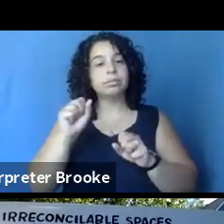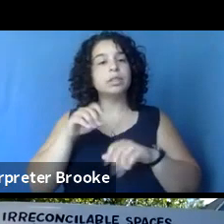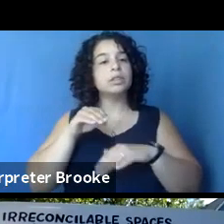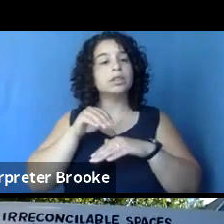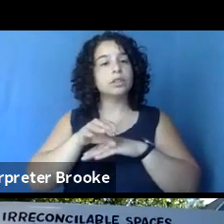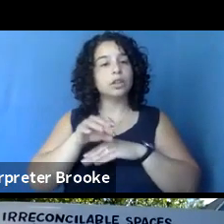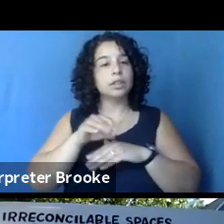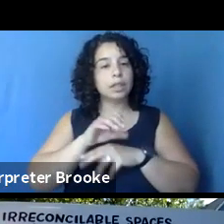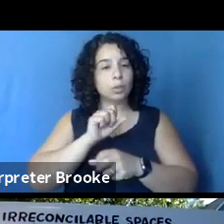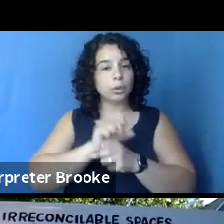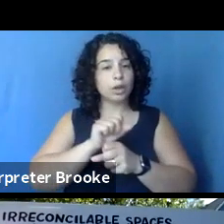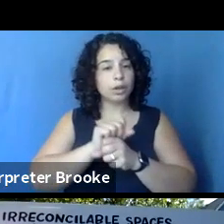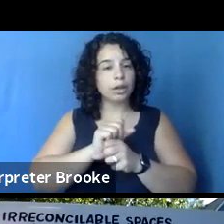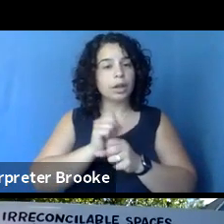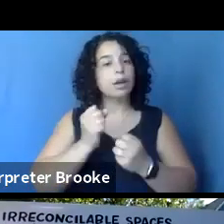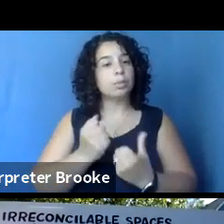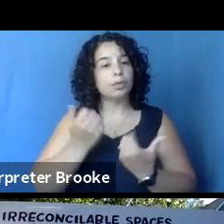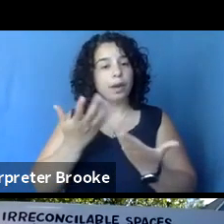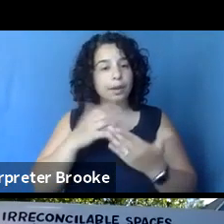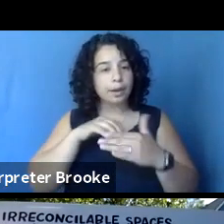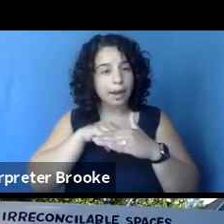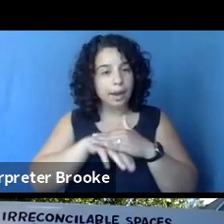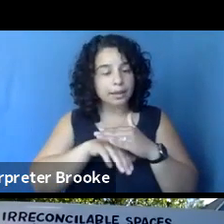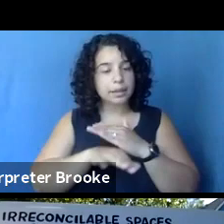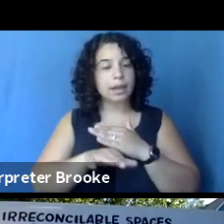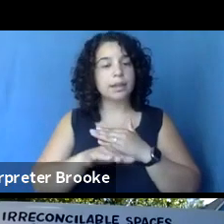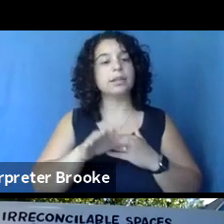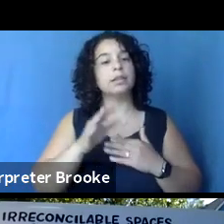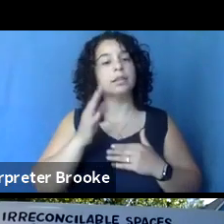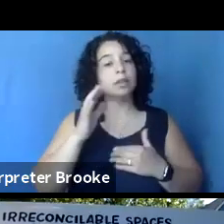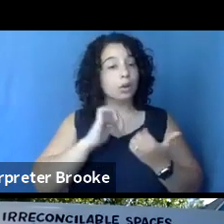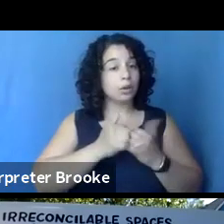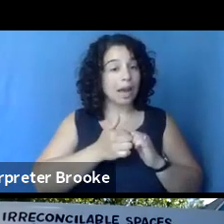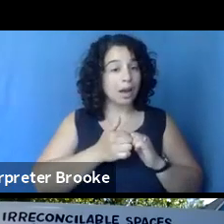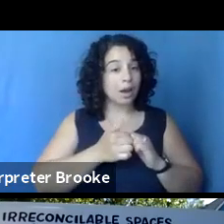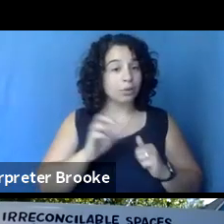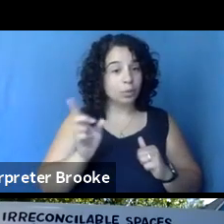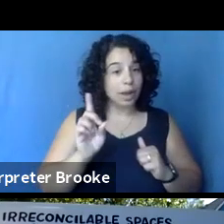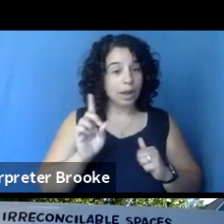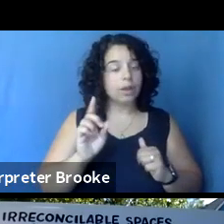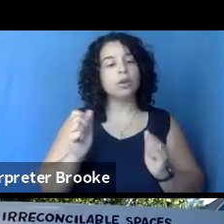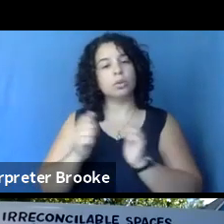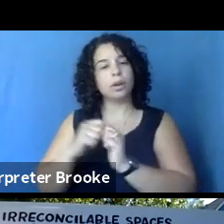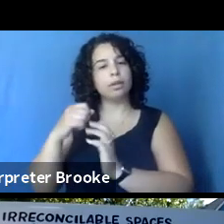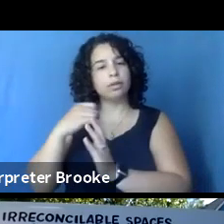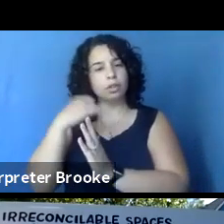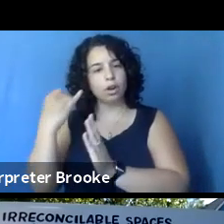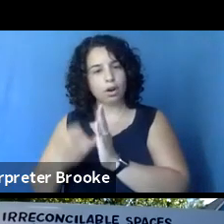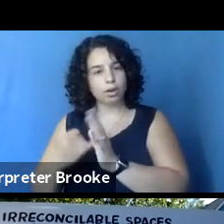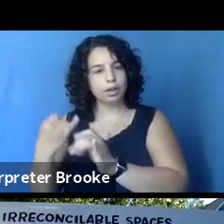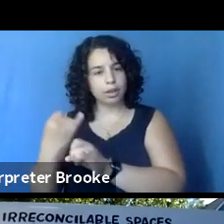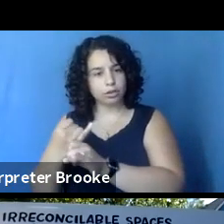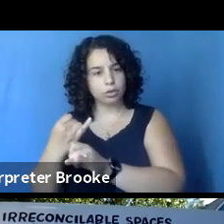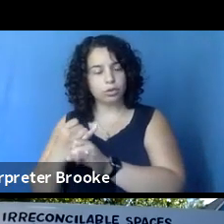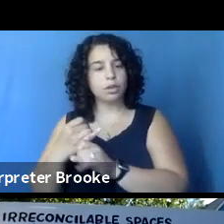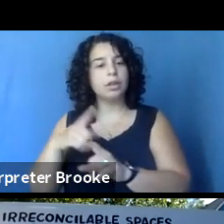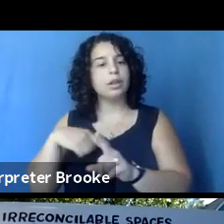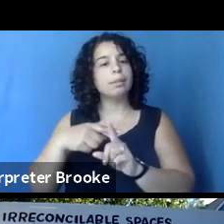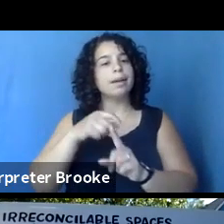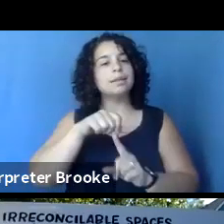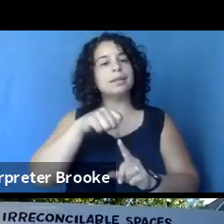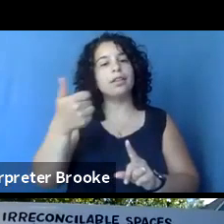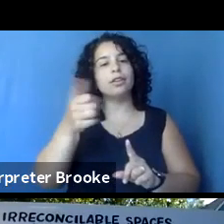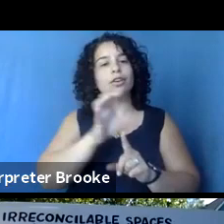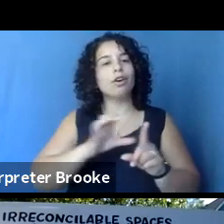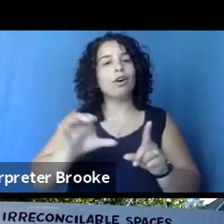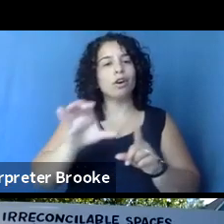access, particularly with arts institutions, but also cultural institutions or institutions that have some